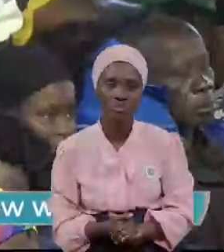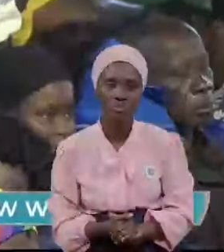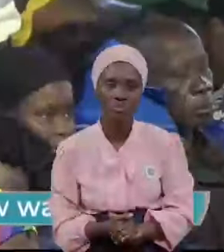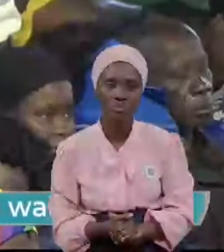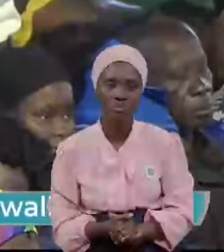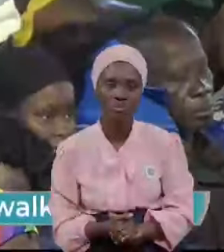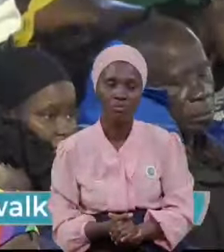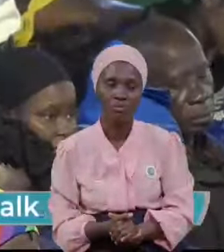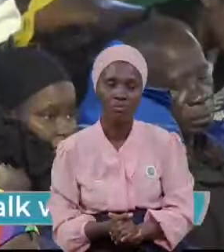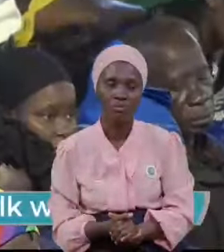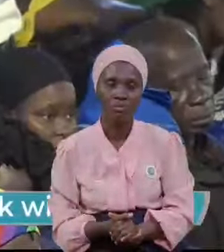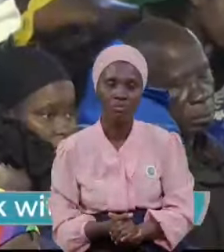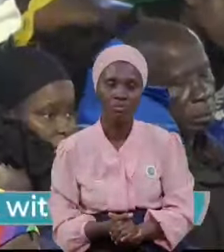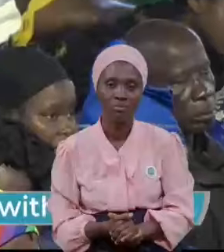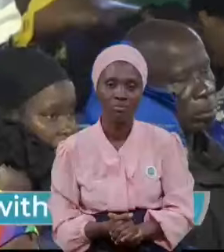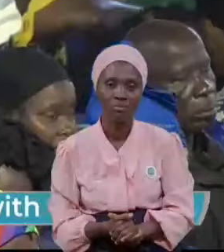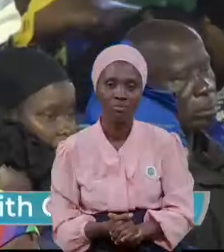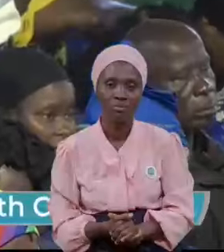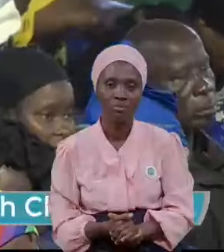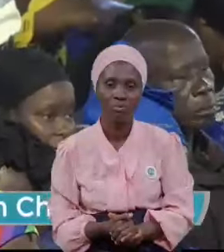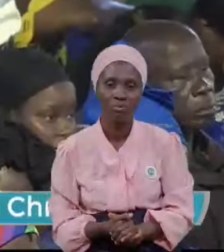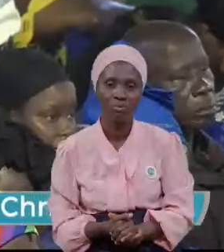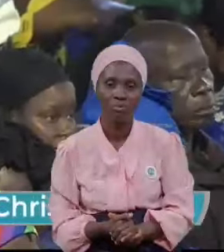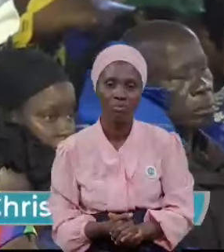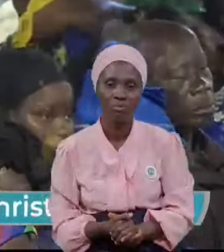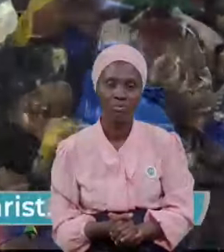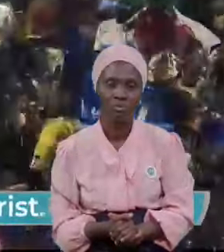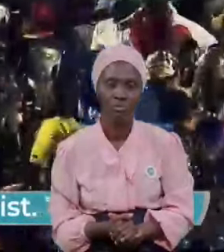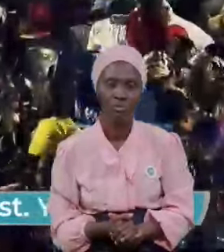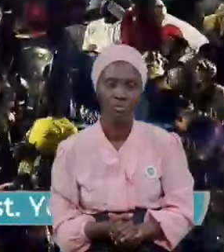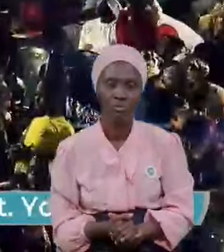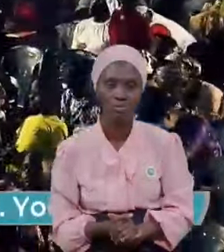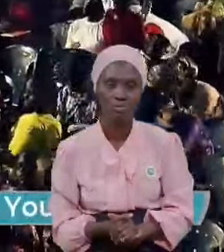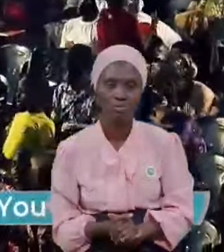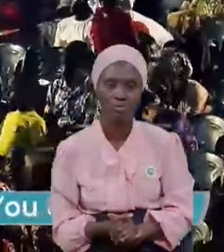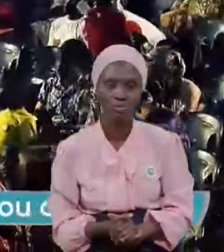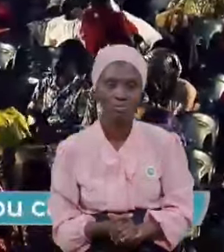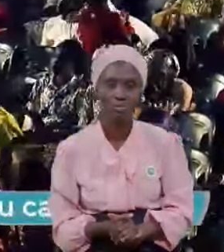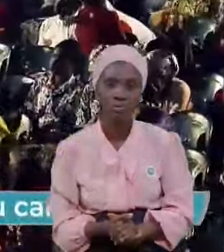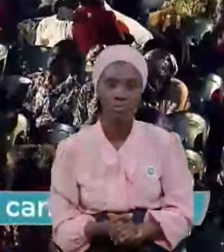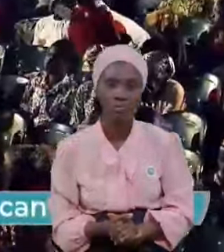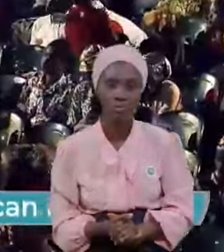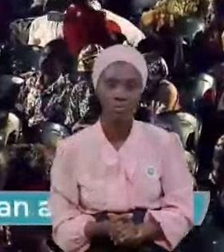Give us the true detail about you.